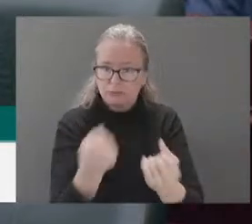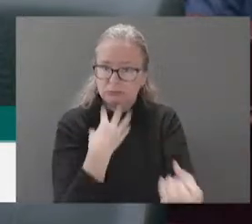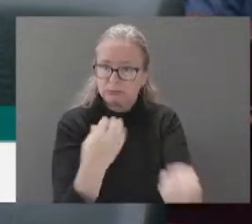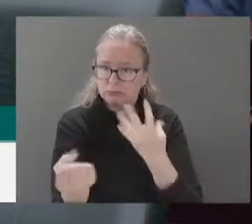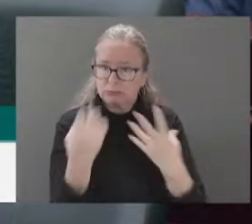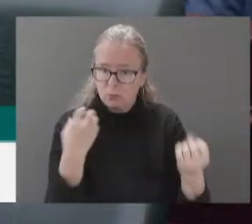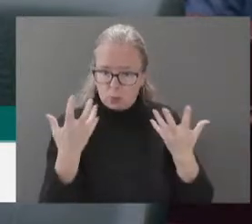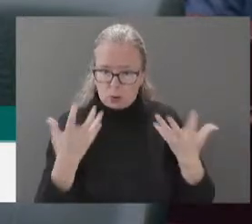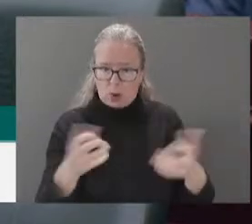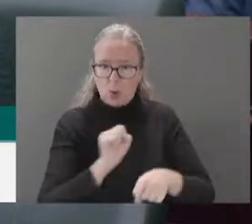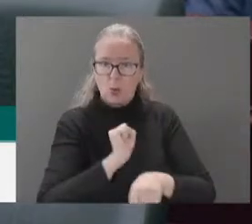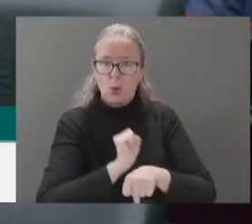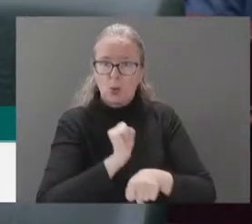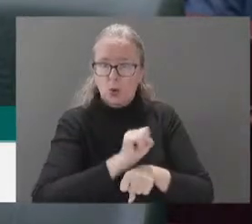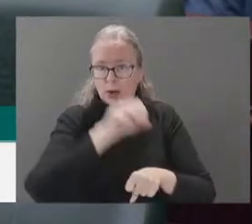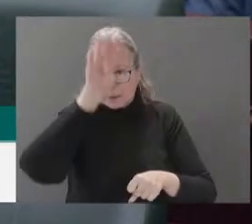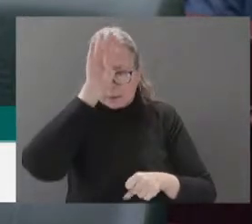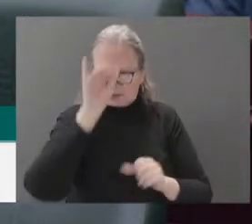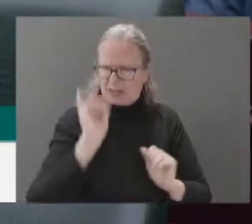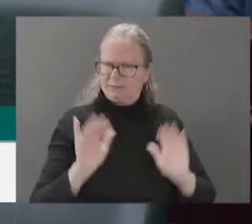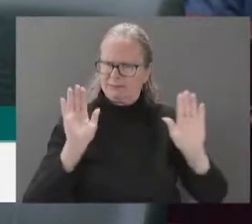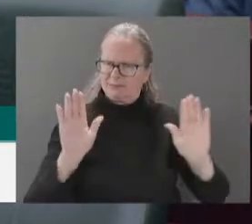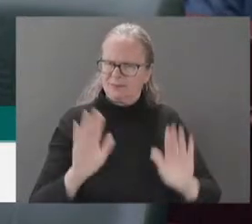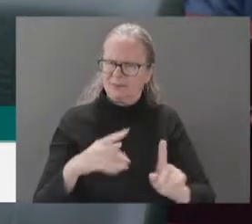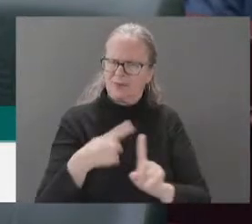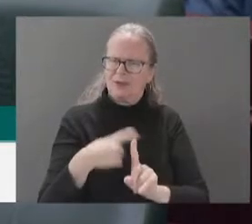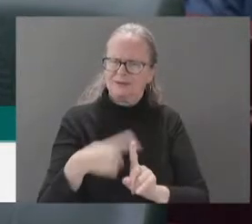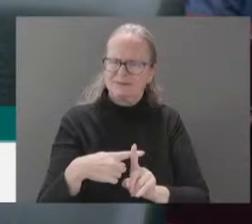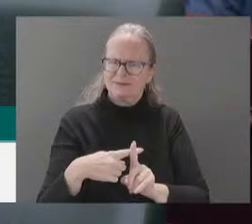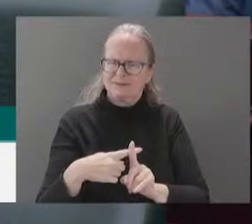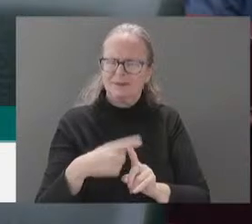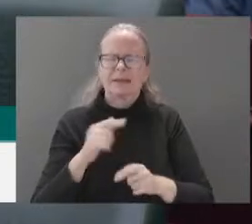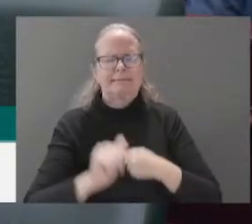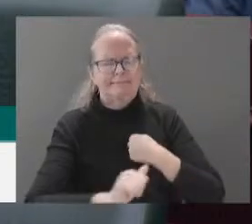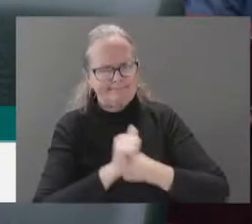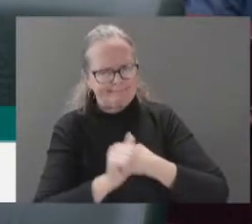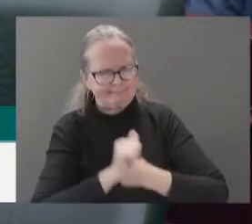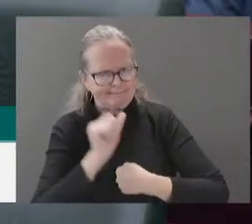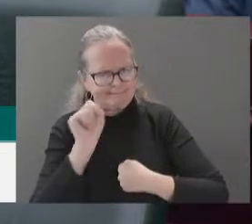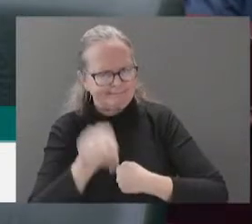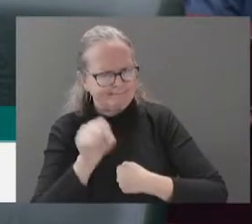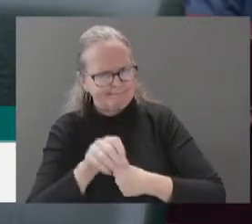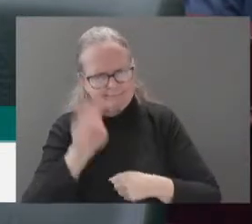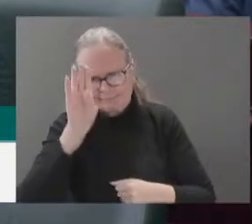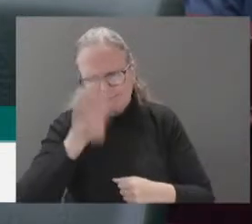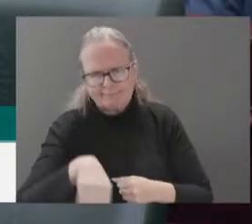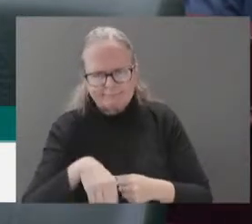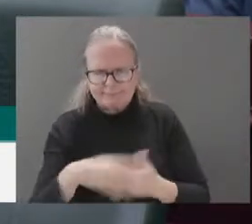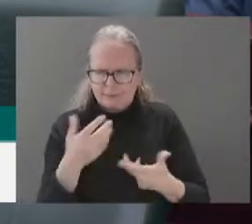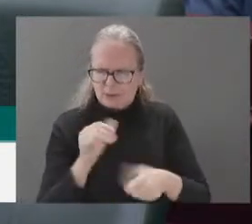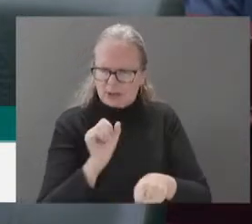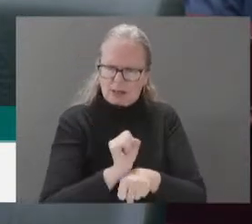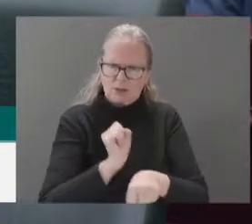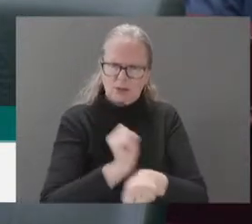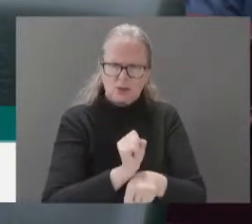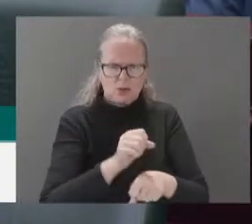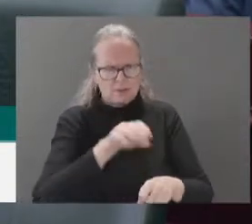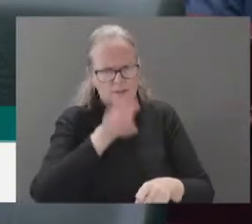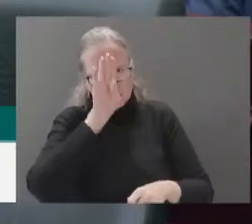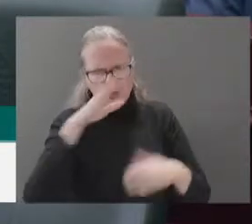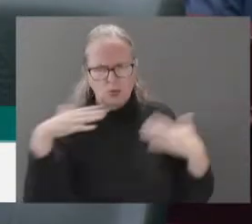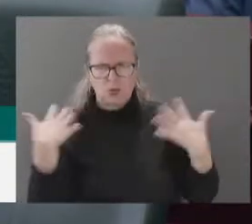comes to the dangers we know that it's a dangerous job fighting wildfire and we respect our firefighters we want to make sure that they're safe as they go into this fire